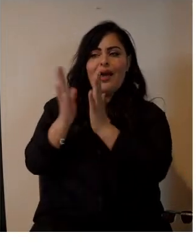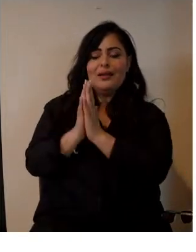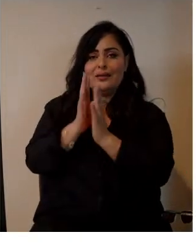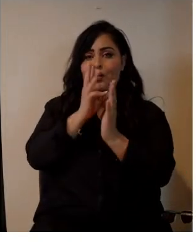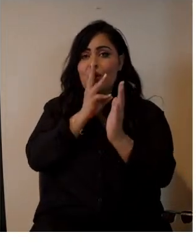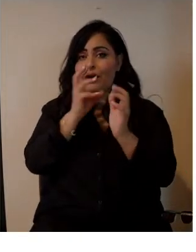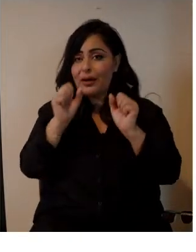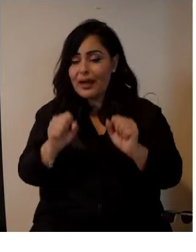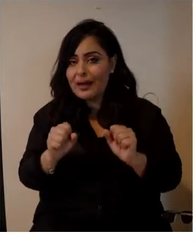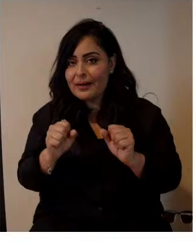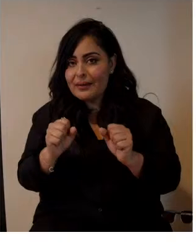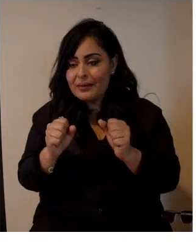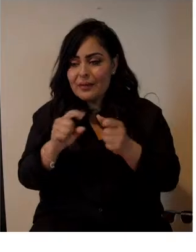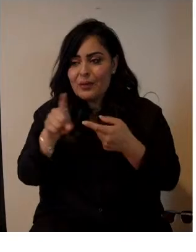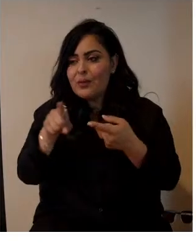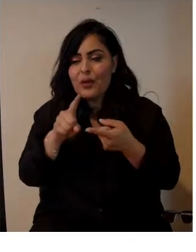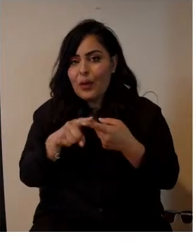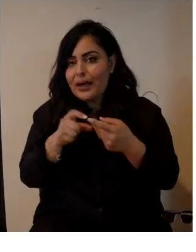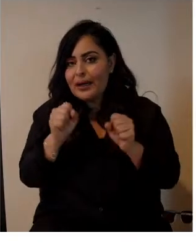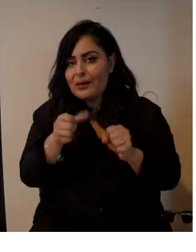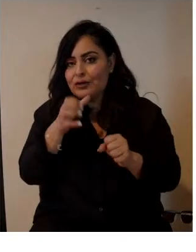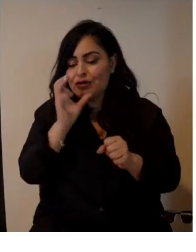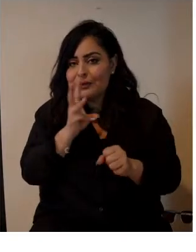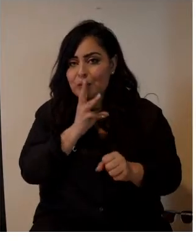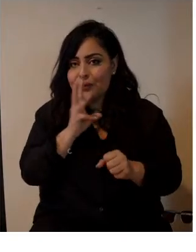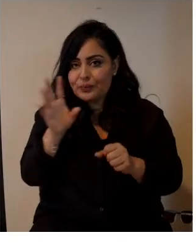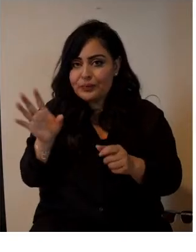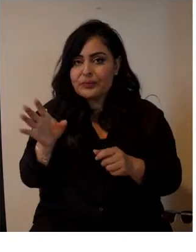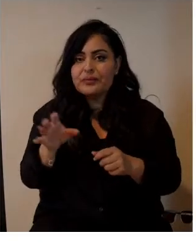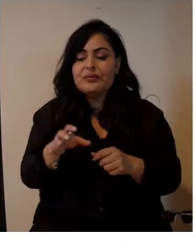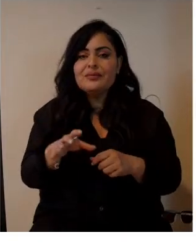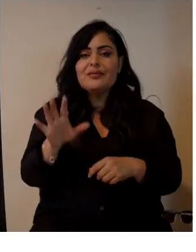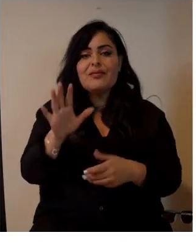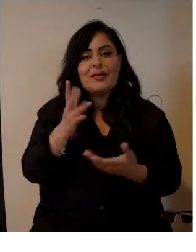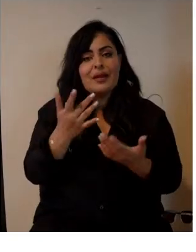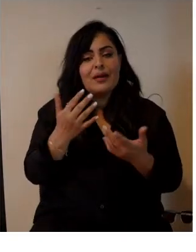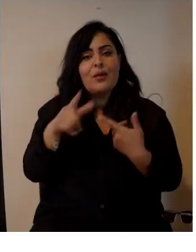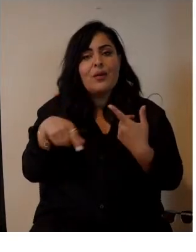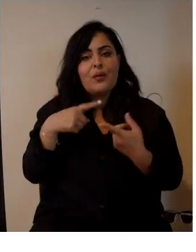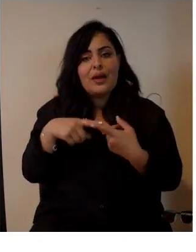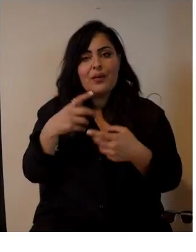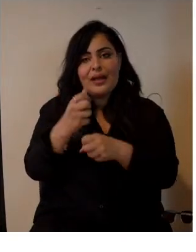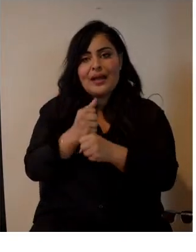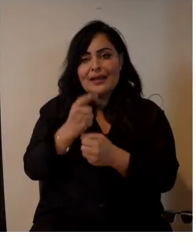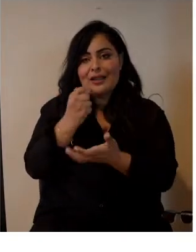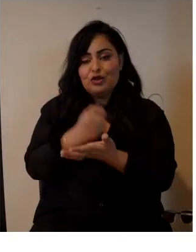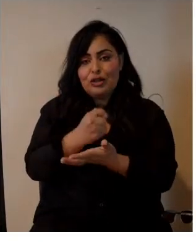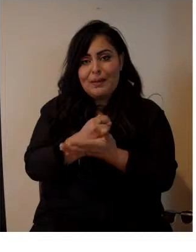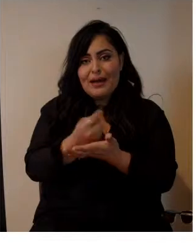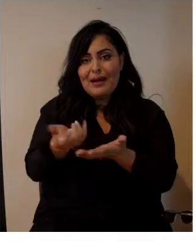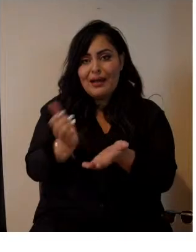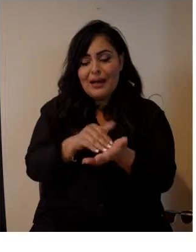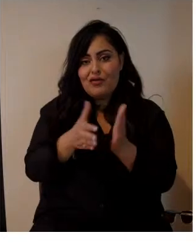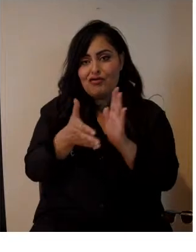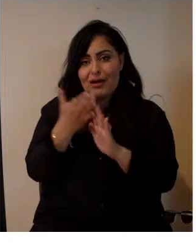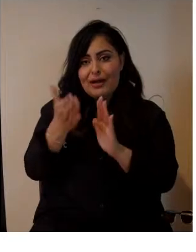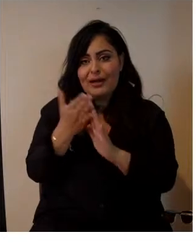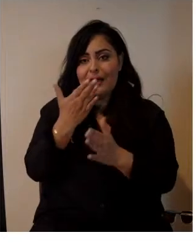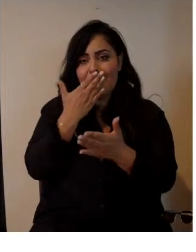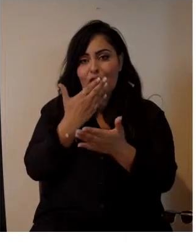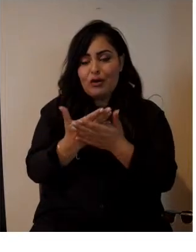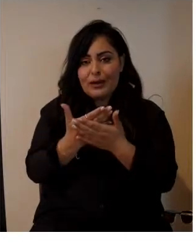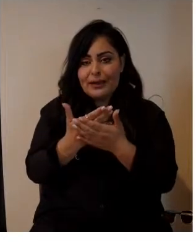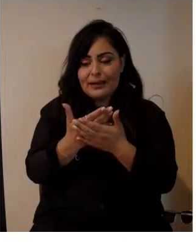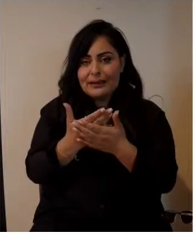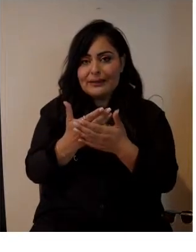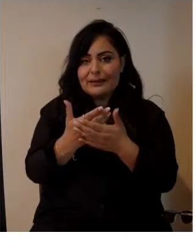can be, when will that be lifted? The typical timeline for that is once we get the treatment up and running again and in good shape, it usually